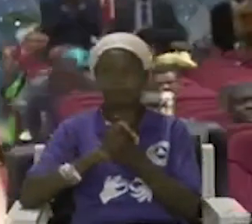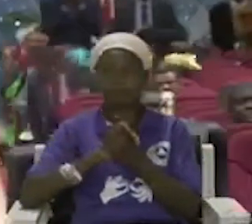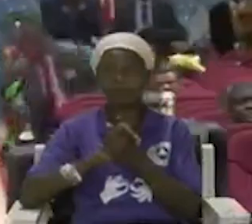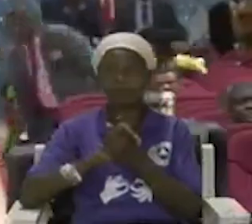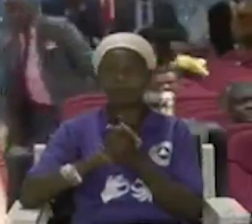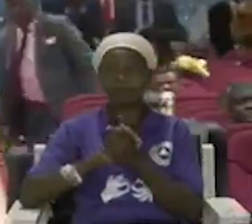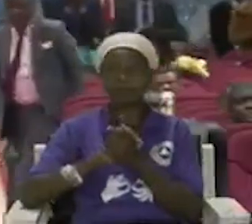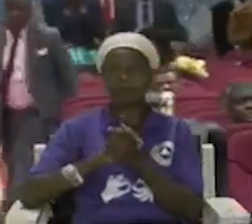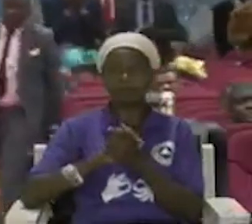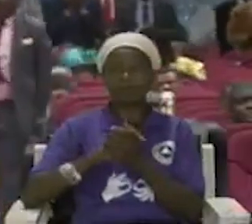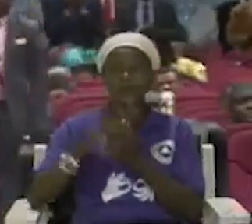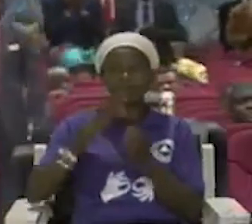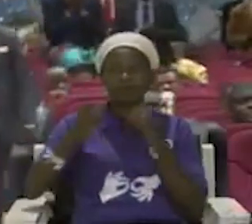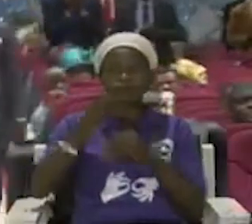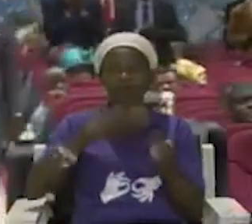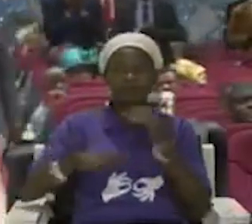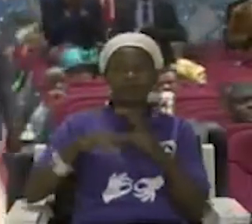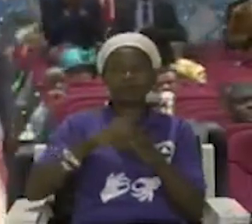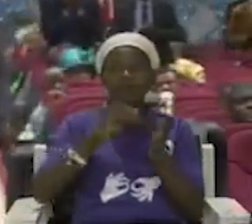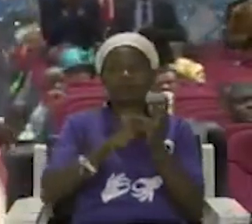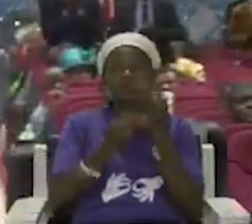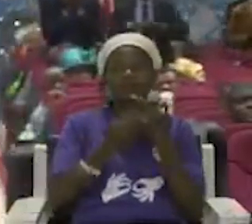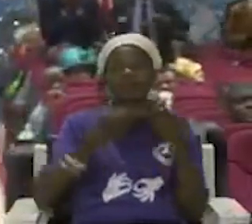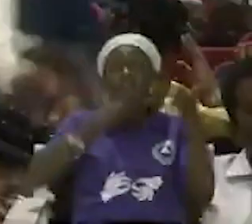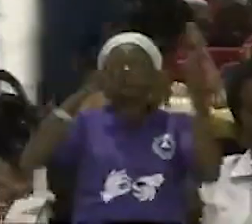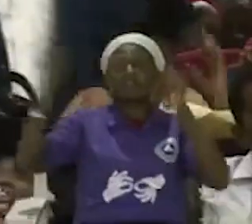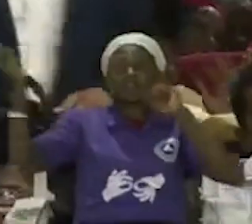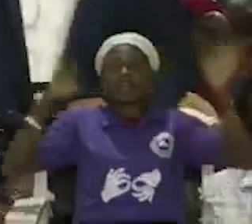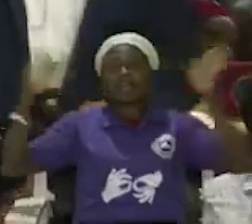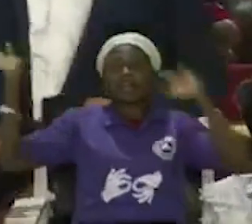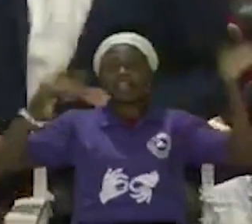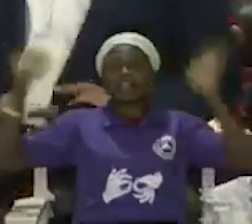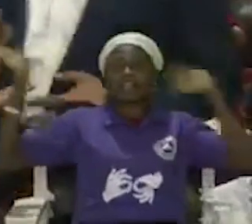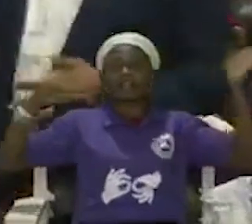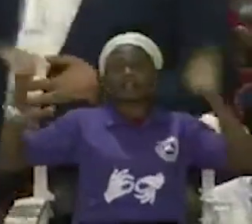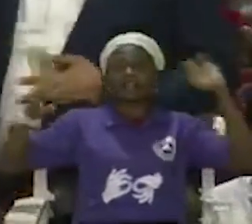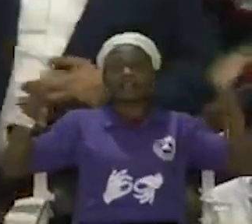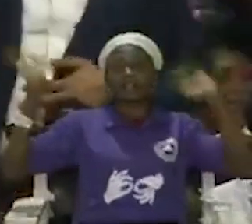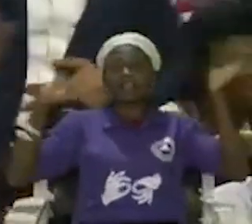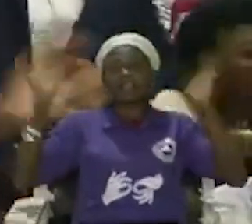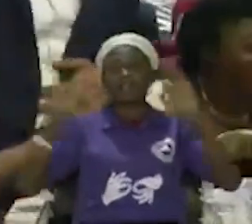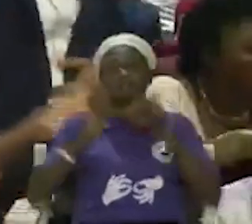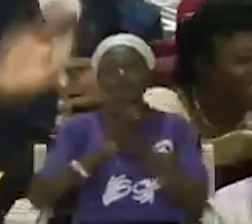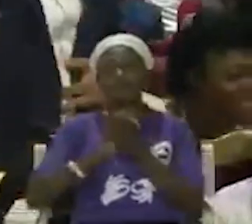Those of you born in the month of October, shout hallelujah.